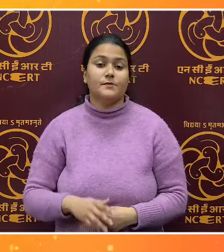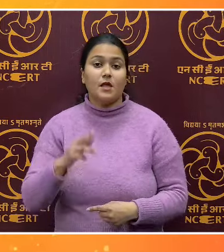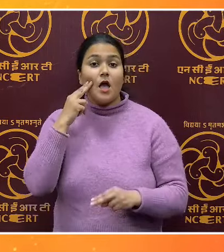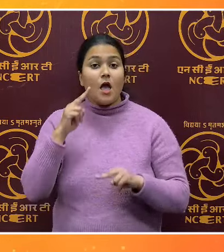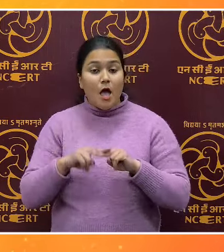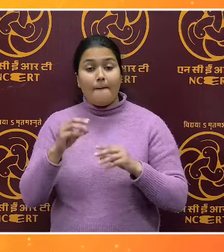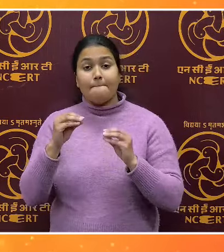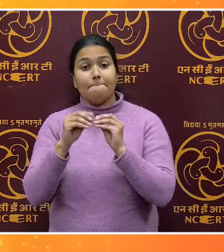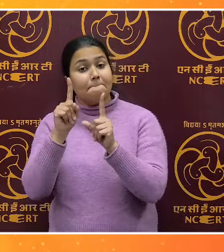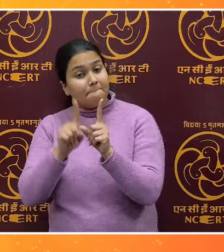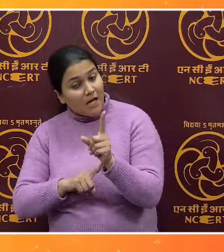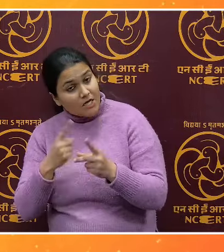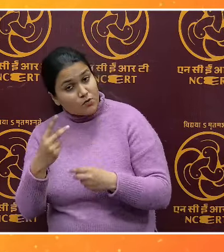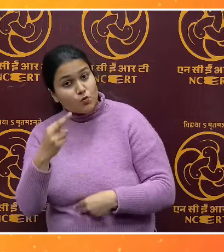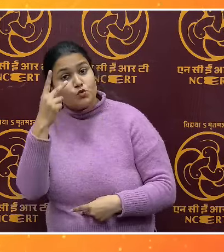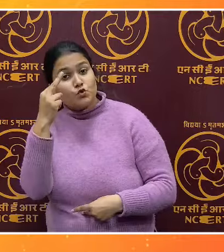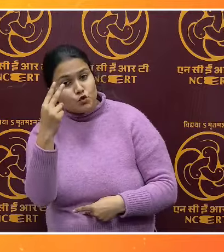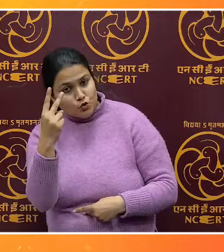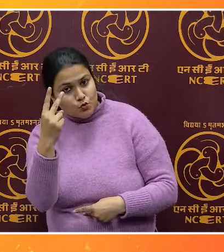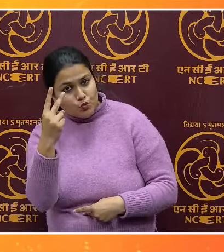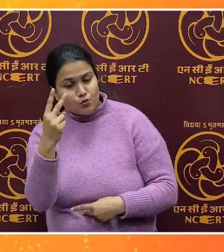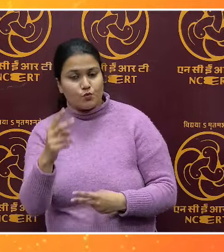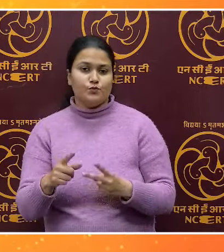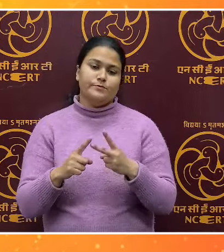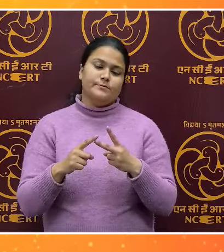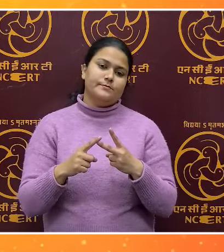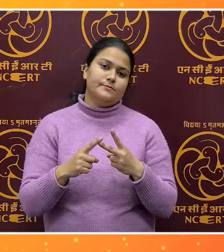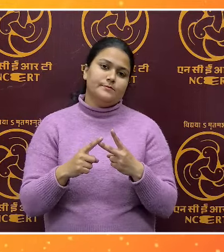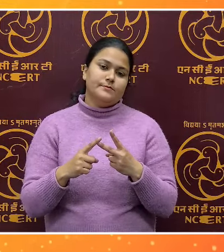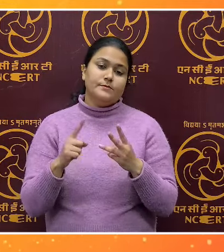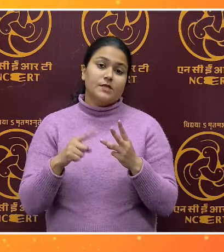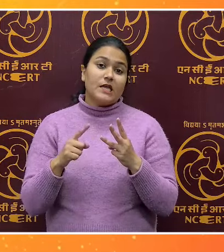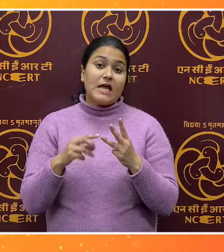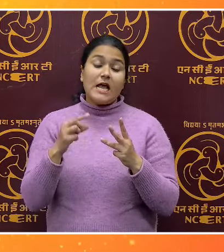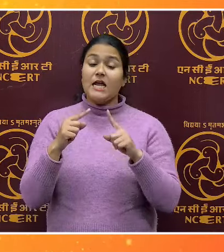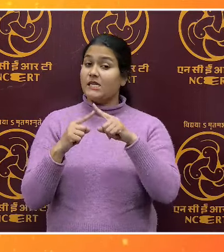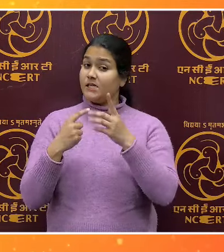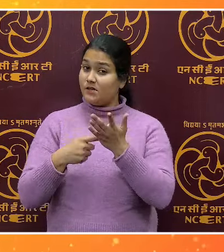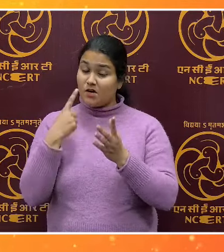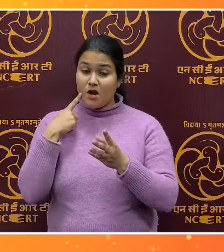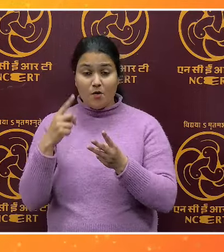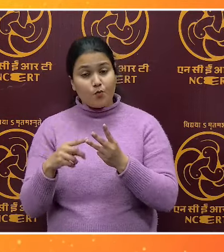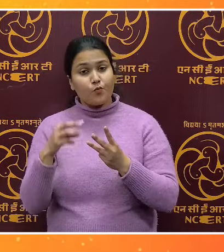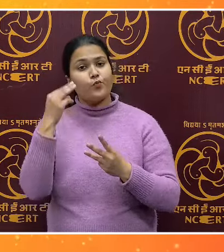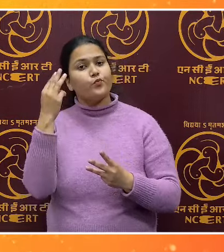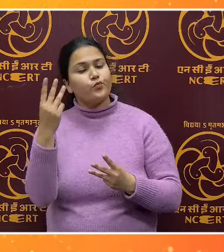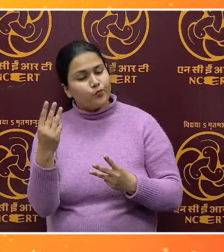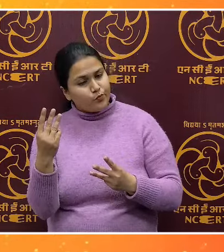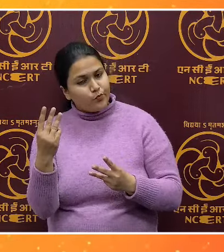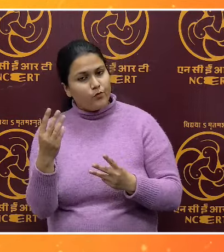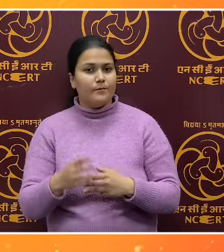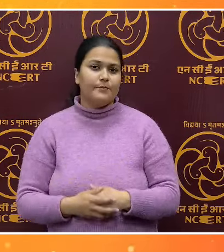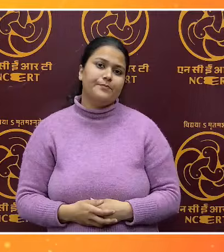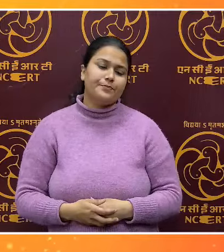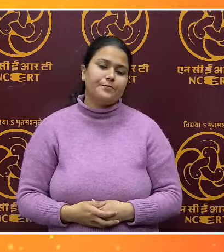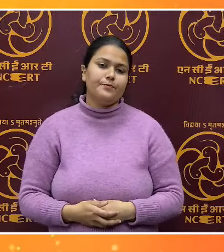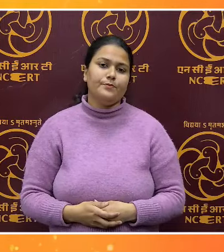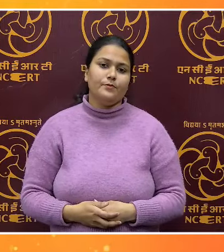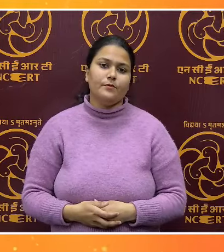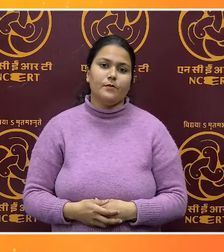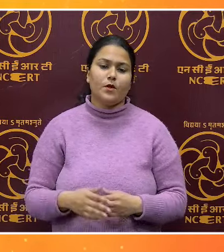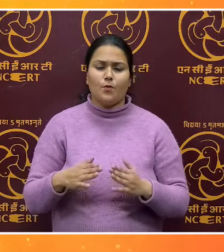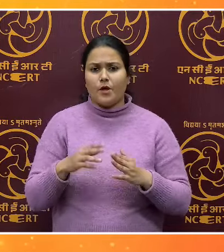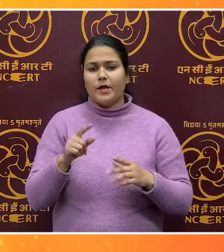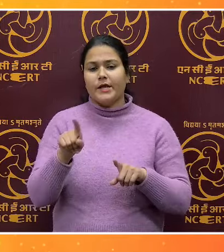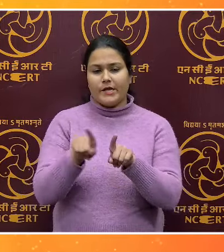case of bidentate, coordination number will be 2. In case of tridentate, coordination number will be 3. We have taken